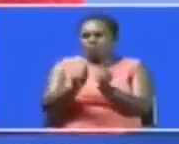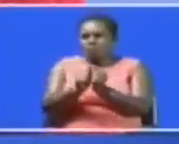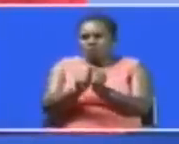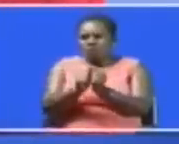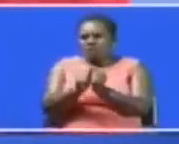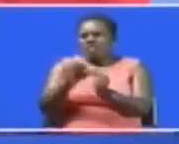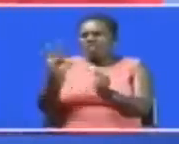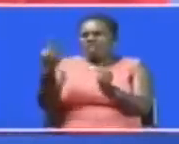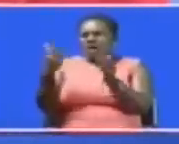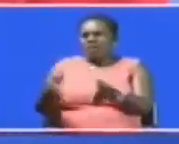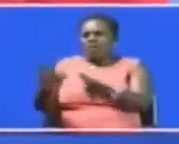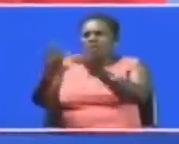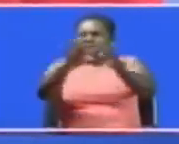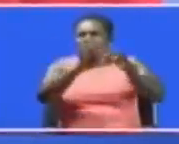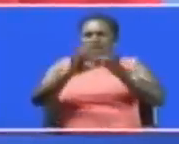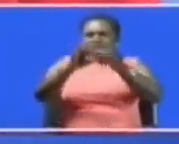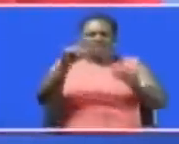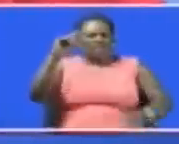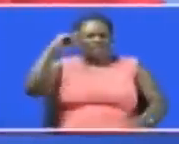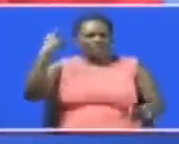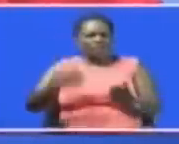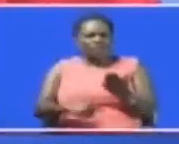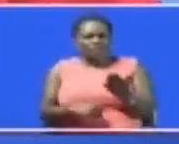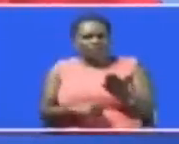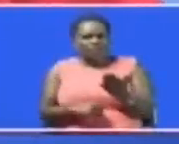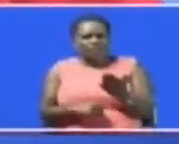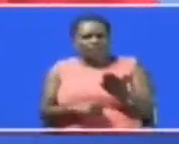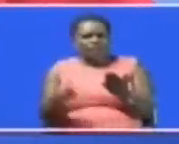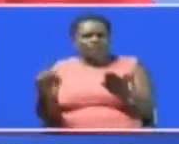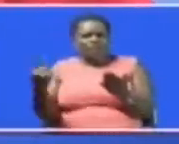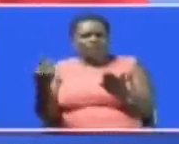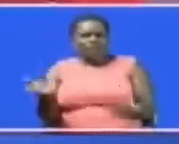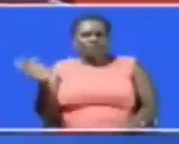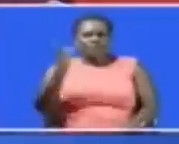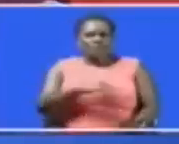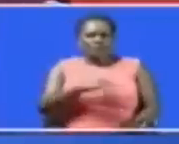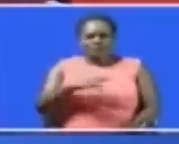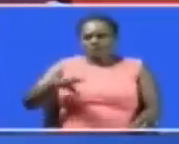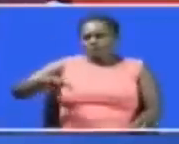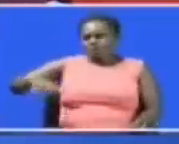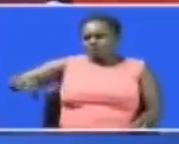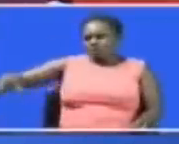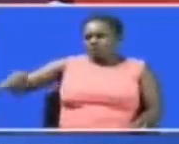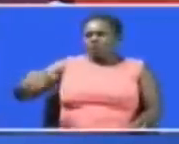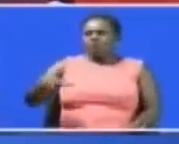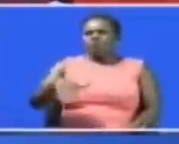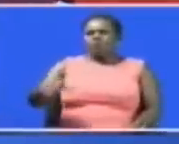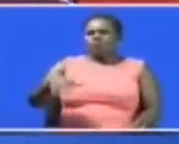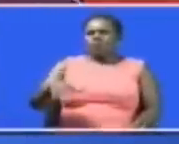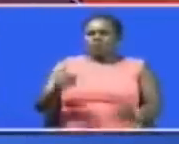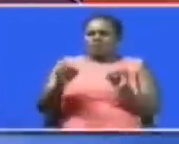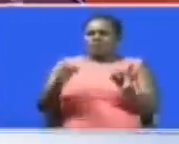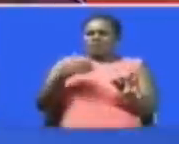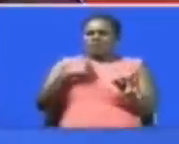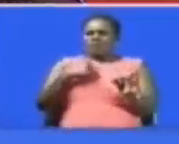Third Way Alliance. Your thoughts on that? Briefly, please. First of all, let me go back to the constituency issue. If